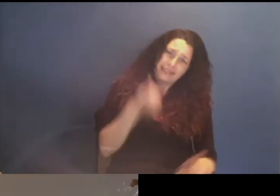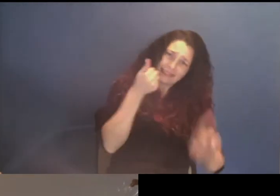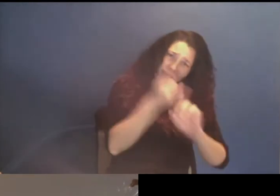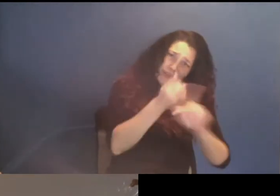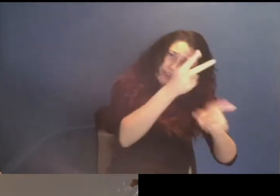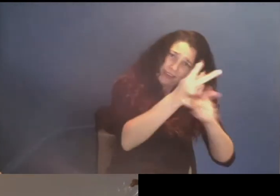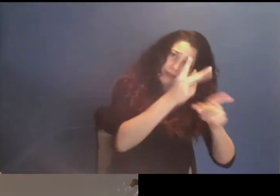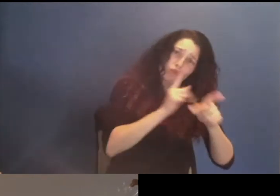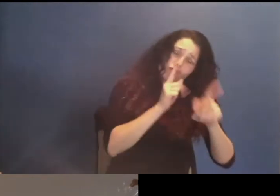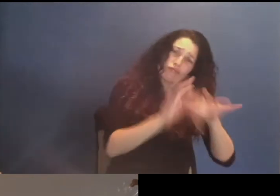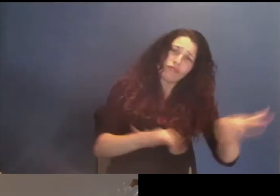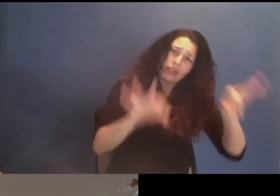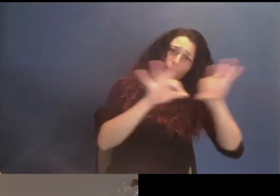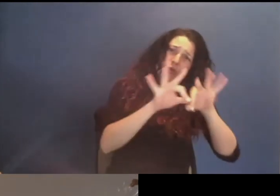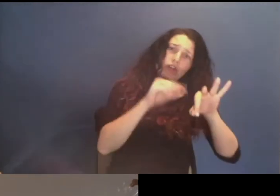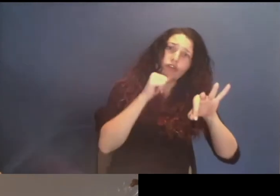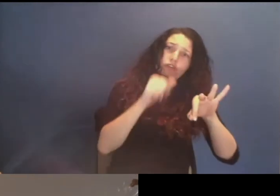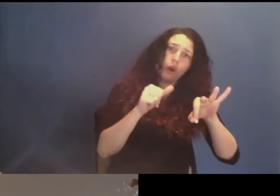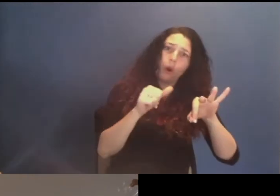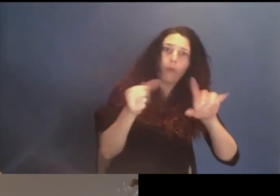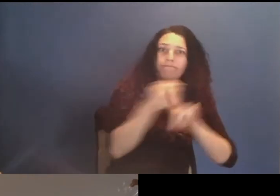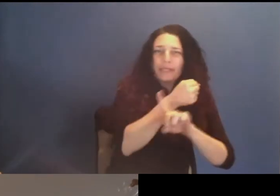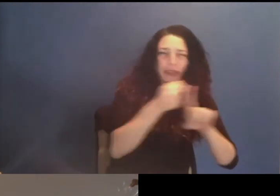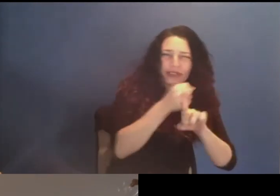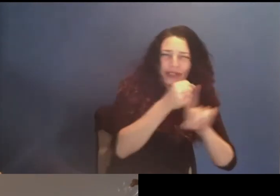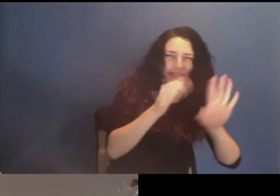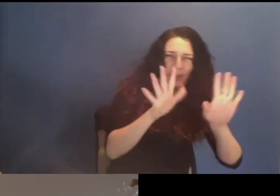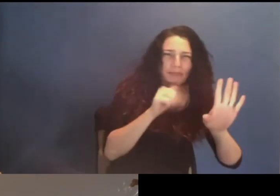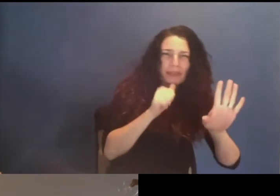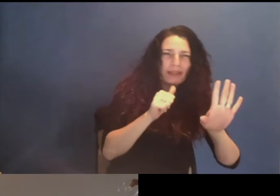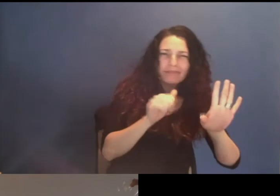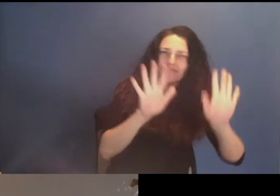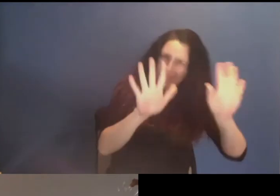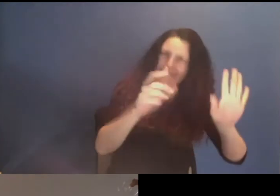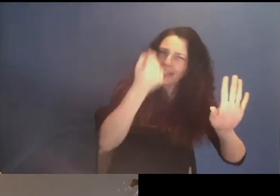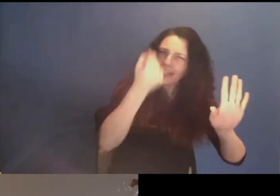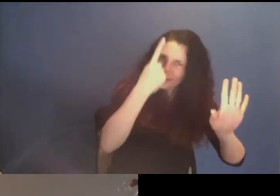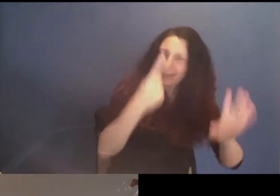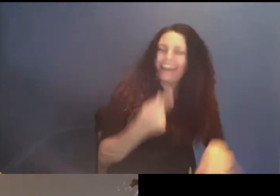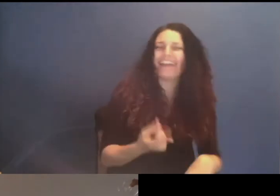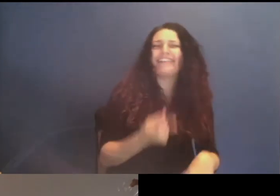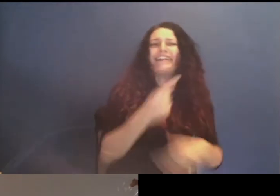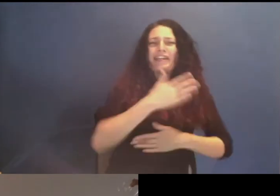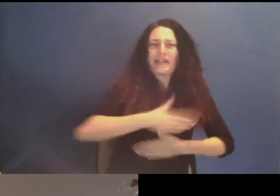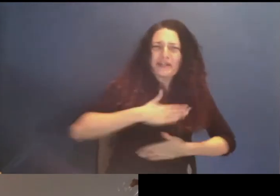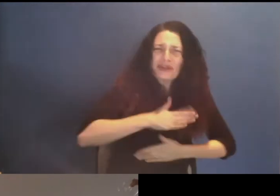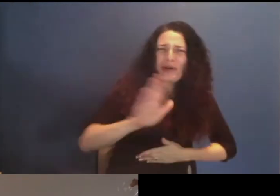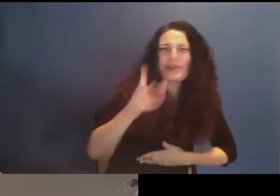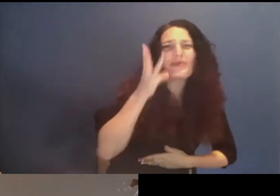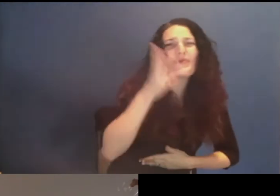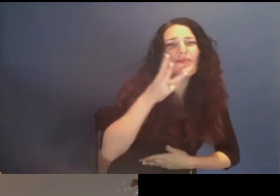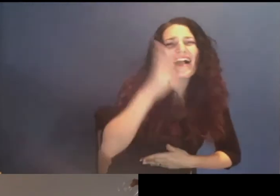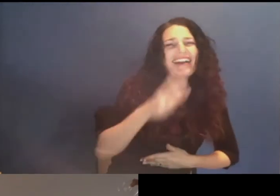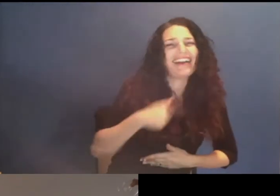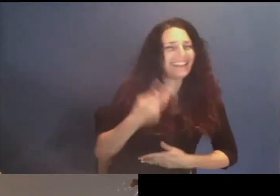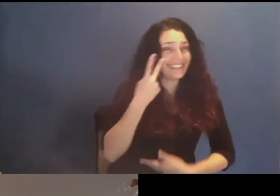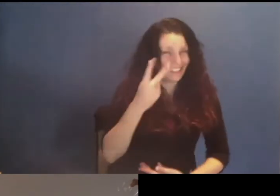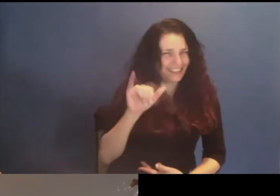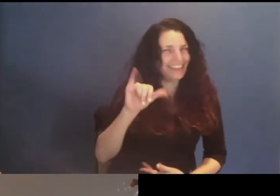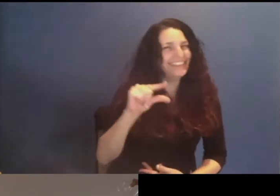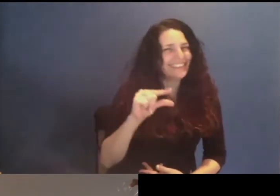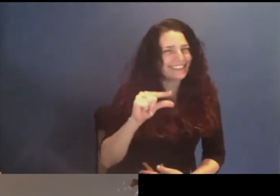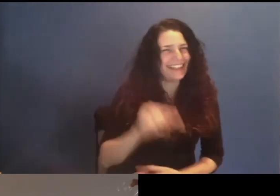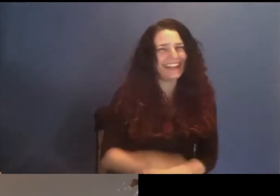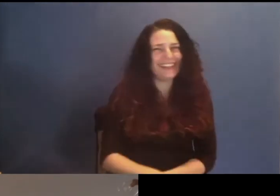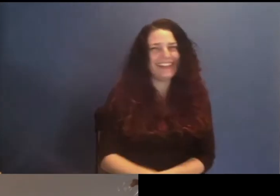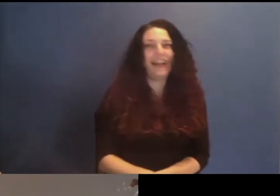just enjoying your wine and hanging out. I've been seeing you on your Insta. Oh my God, LOL. I'm like I'm keeping my wine shop